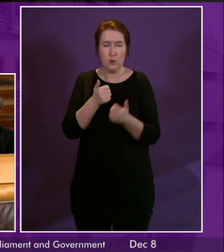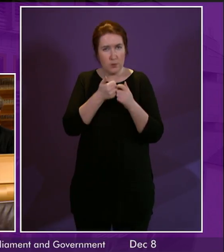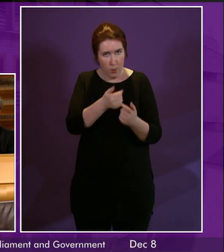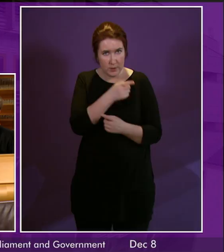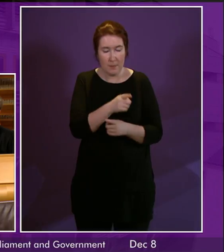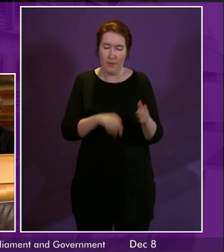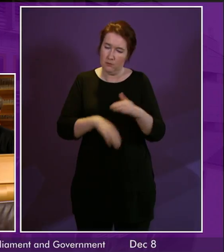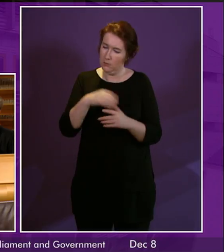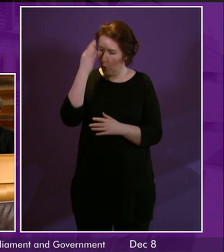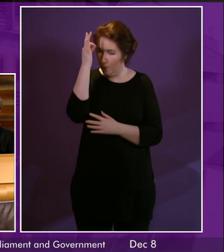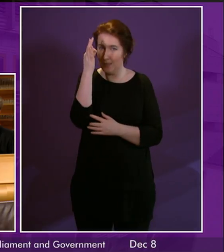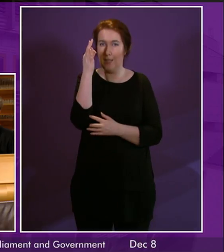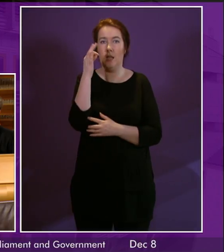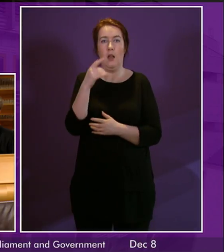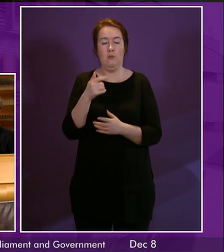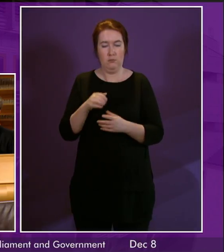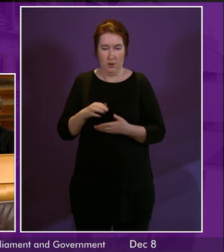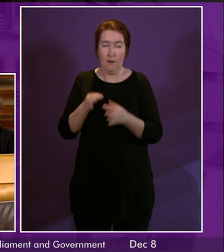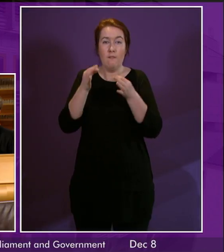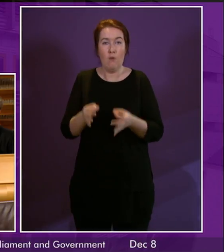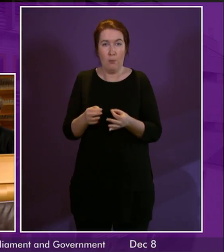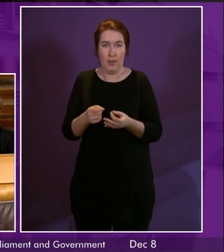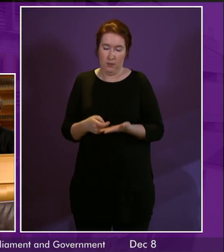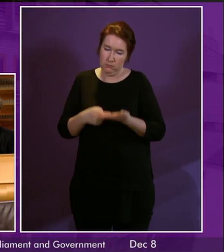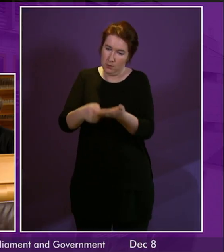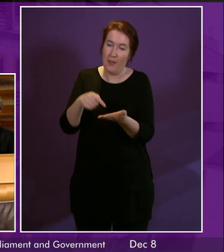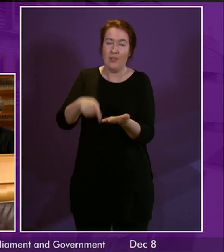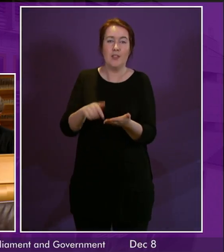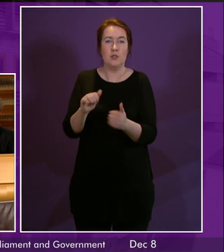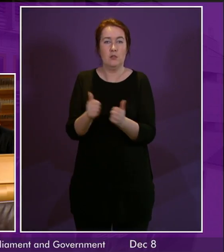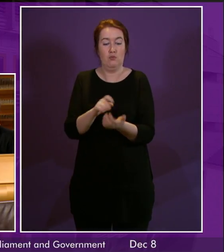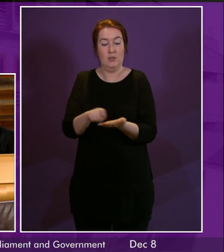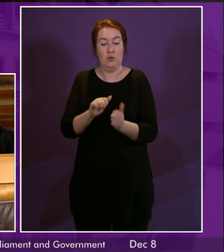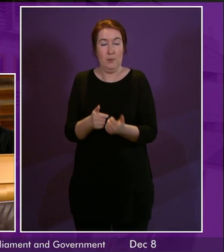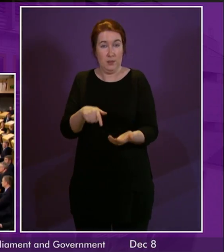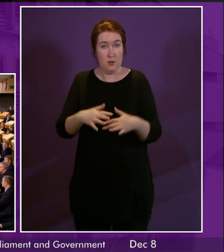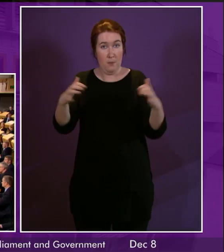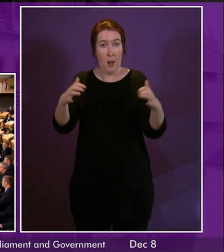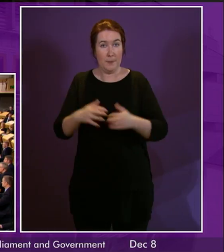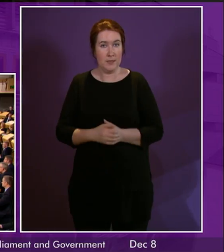and indeed the entire committee in formally commending this written agreement to the Parliament.